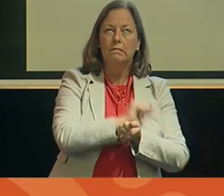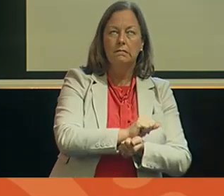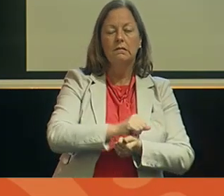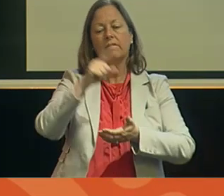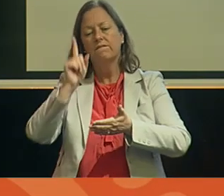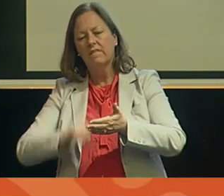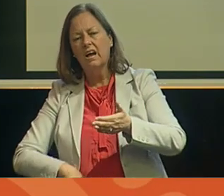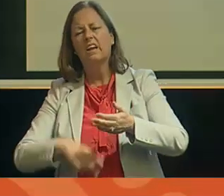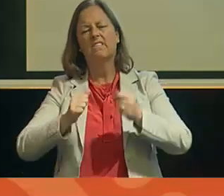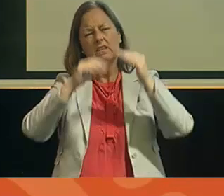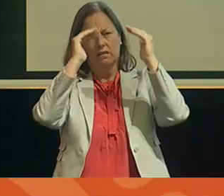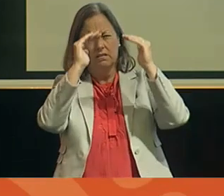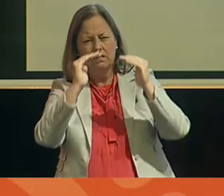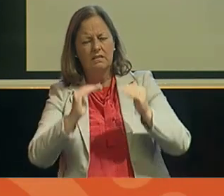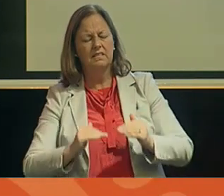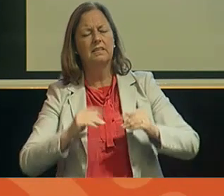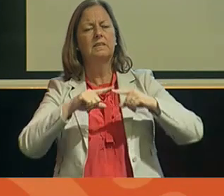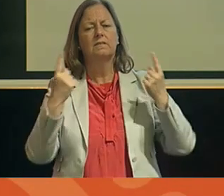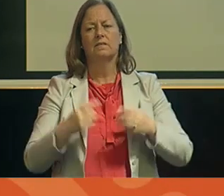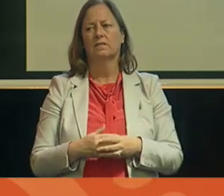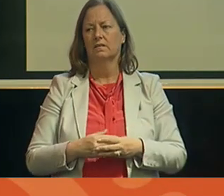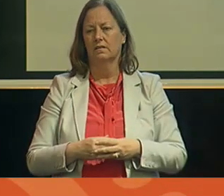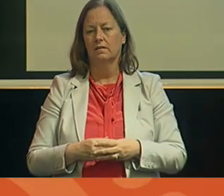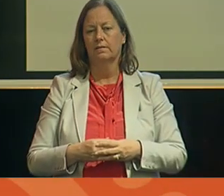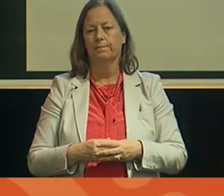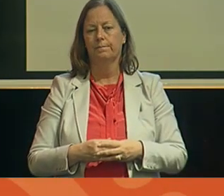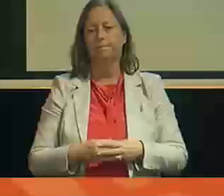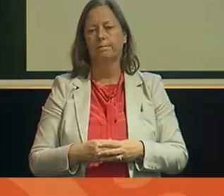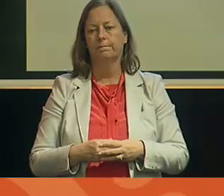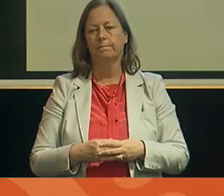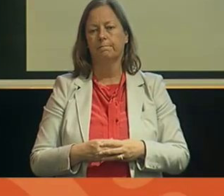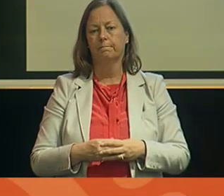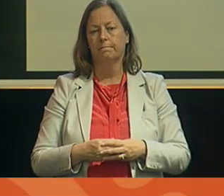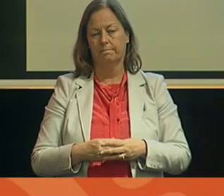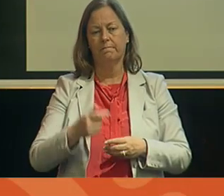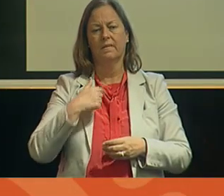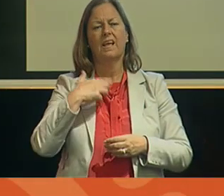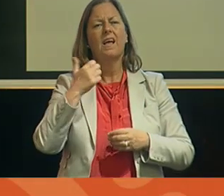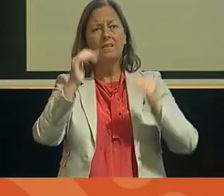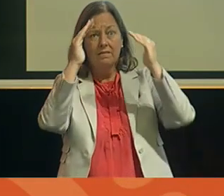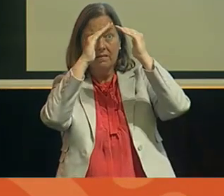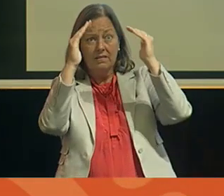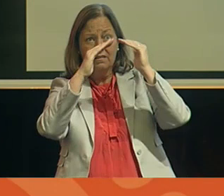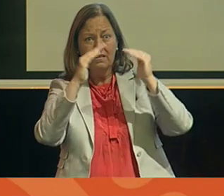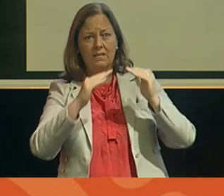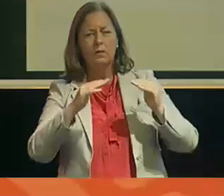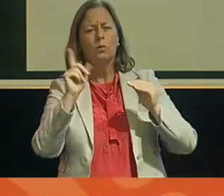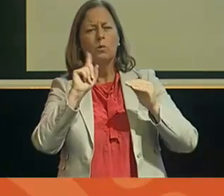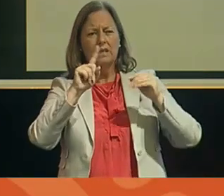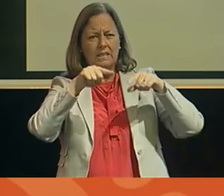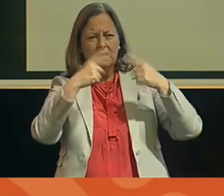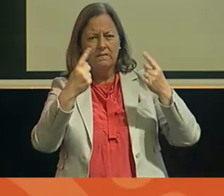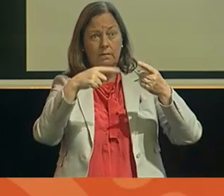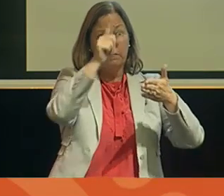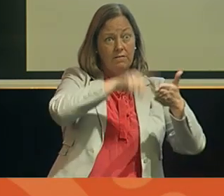and so on. Let me give an example from, I actually did a hierarchy showing that the differences of fine